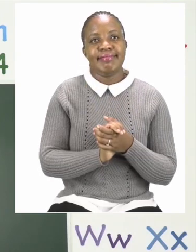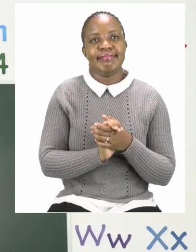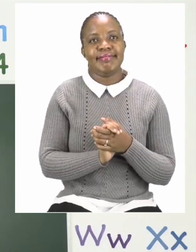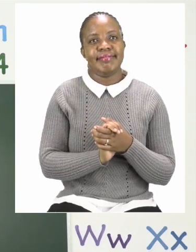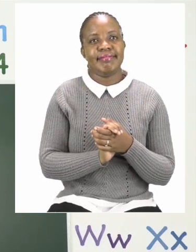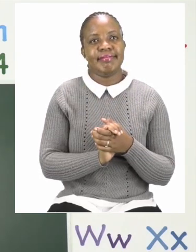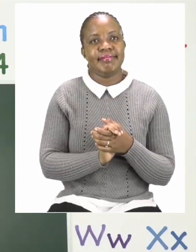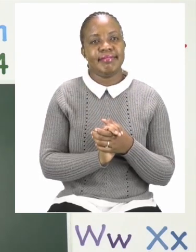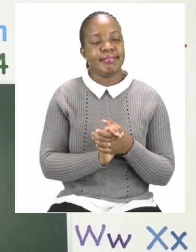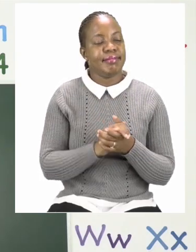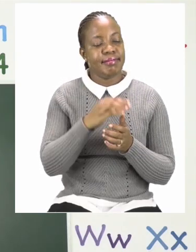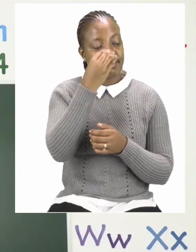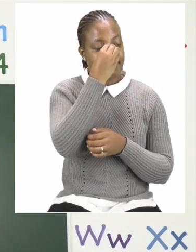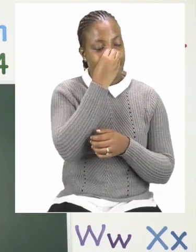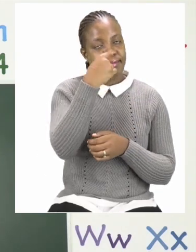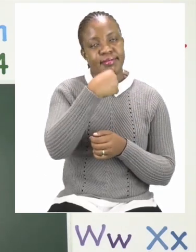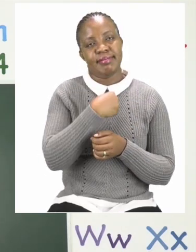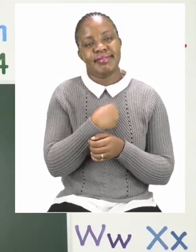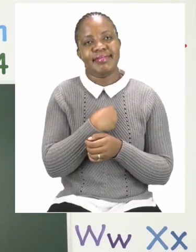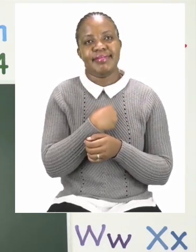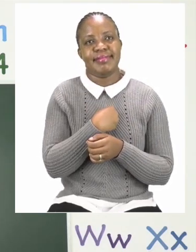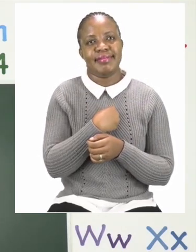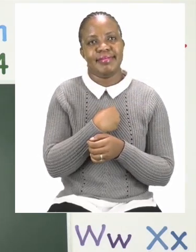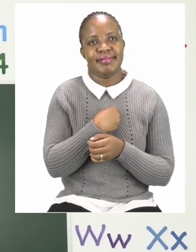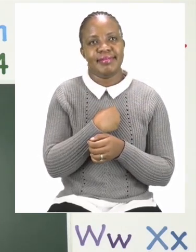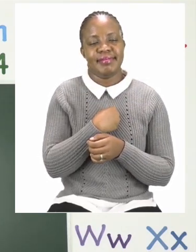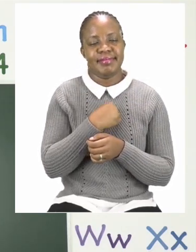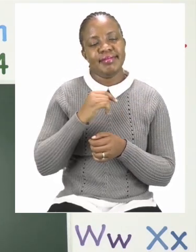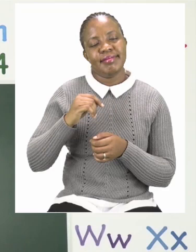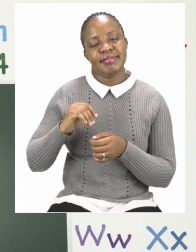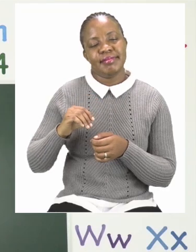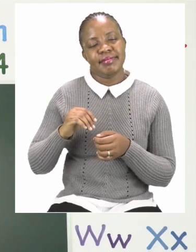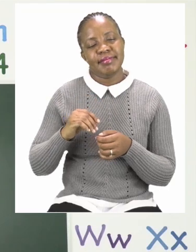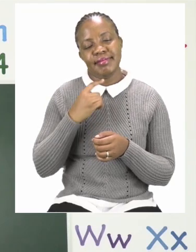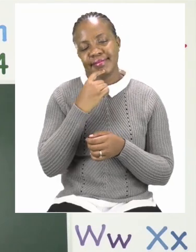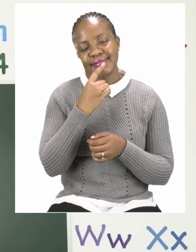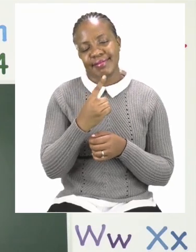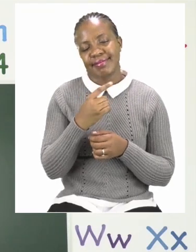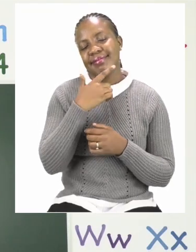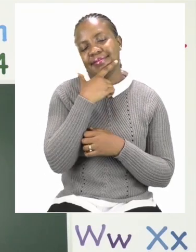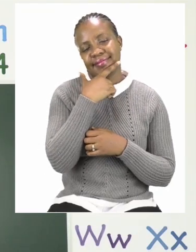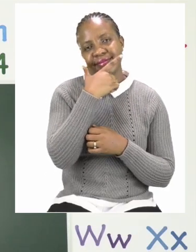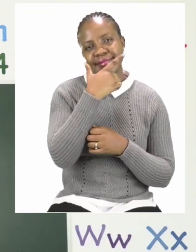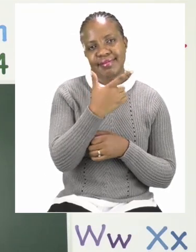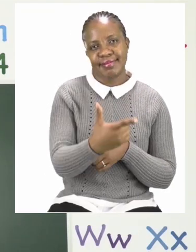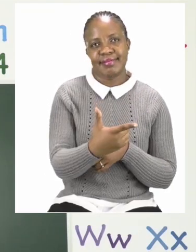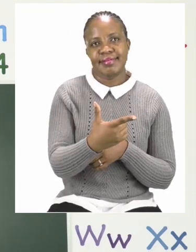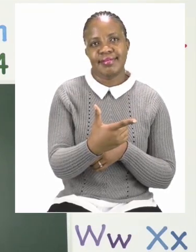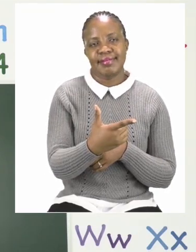So, from Sashi and I, we would like to say thank you for joining us today and